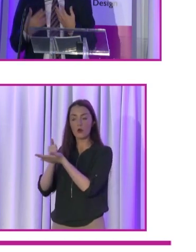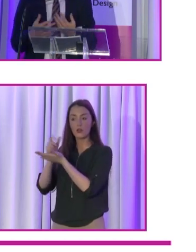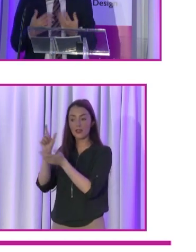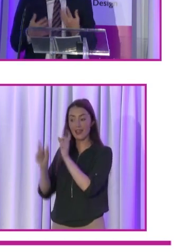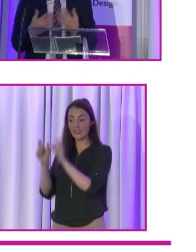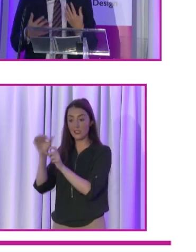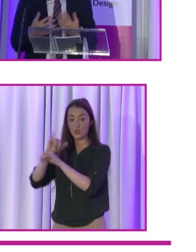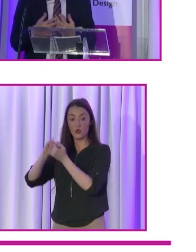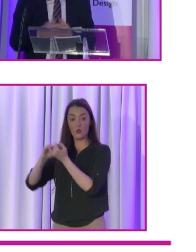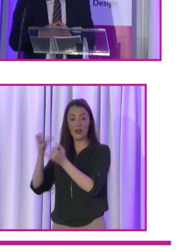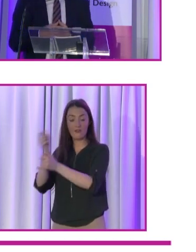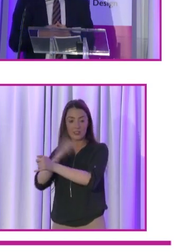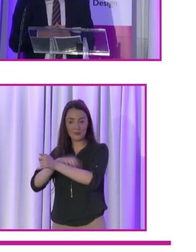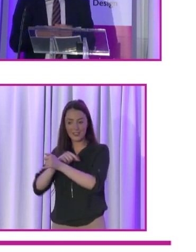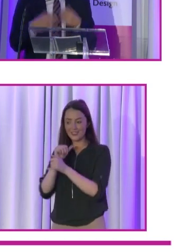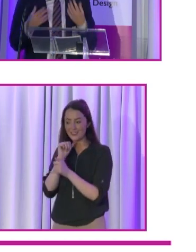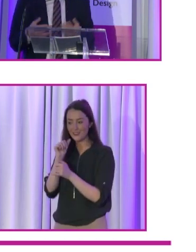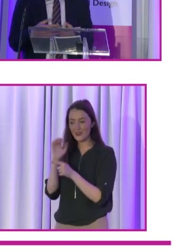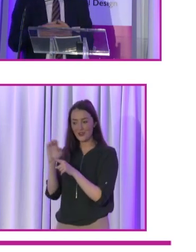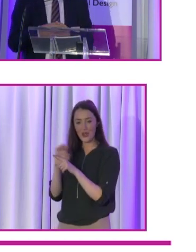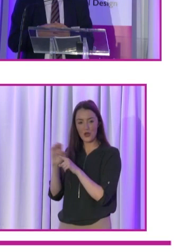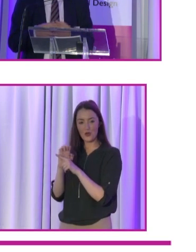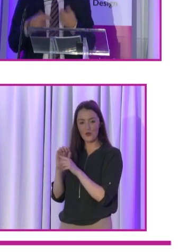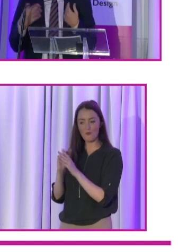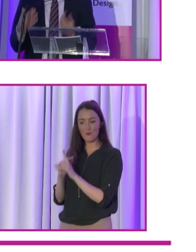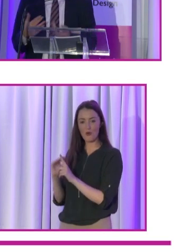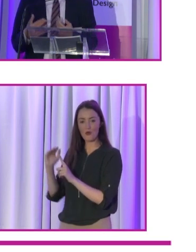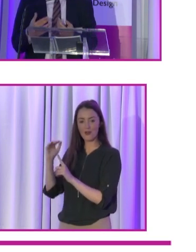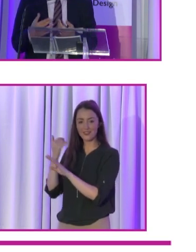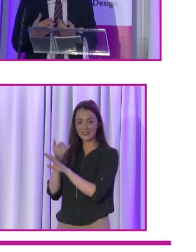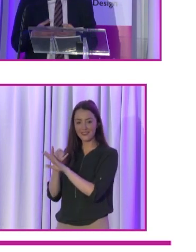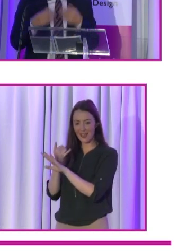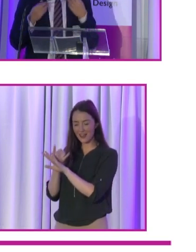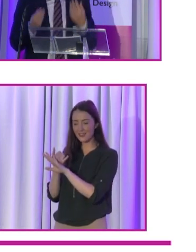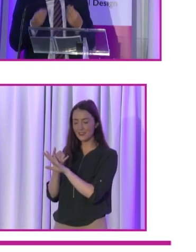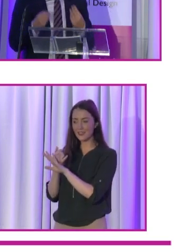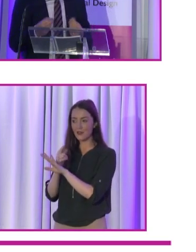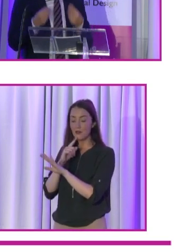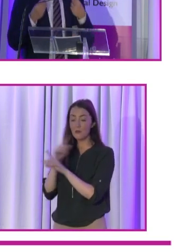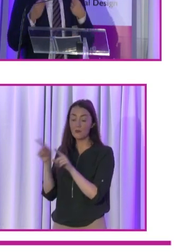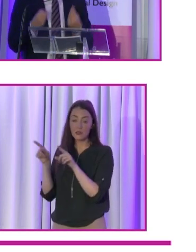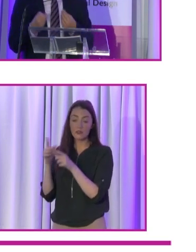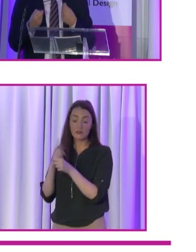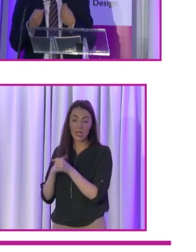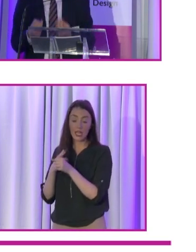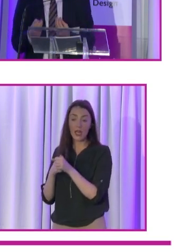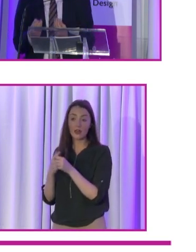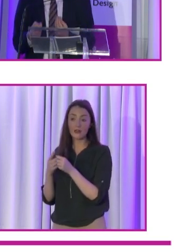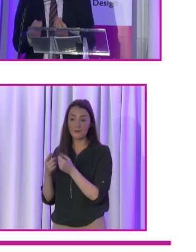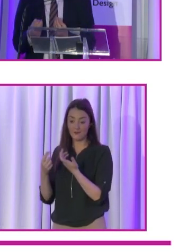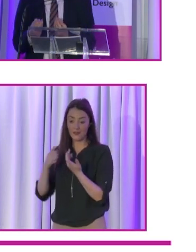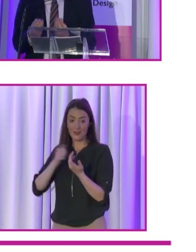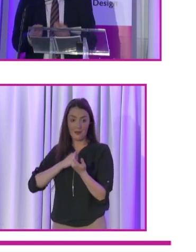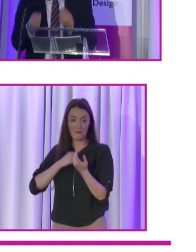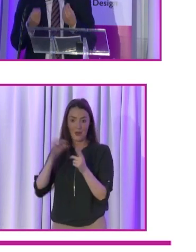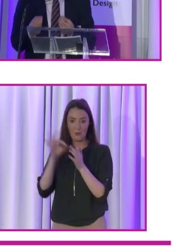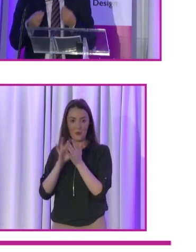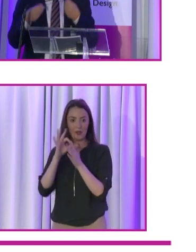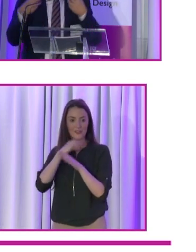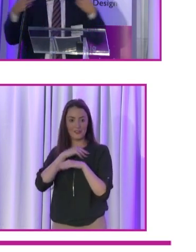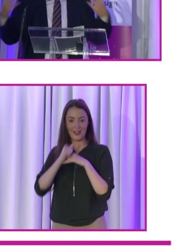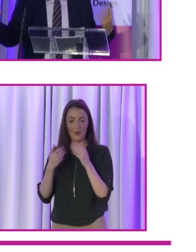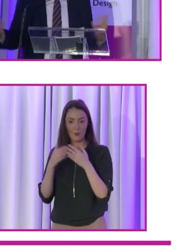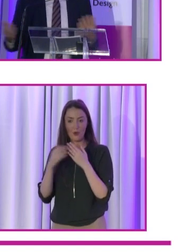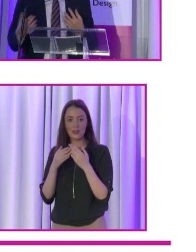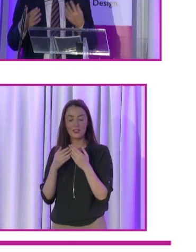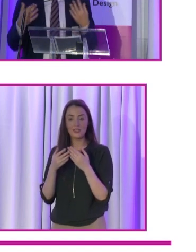We have not seen much of progress in European political parties in this regard. But again, and this is my main message to you, this,